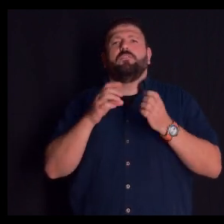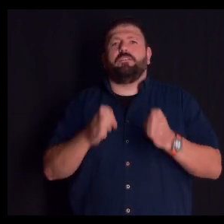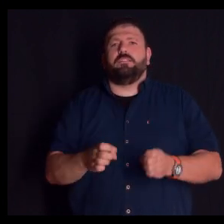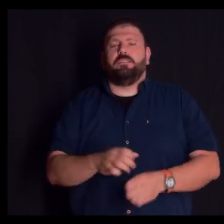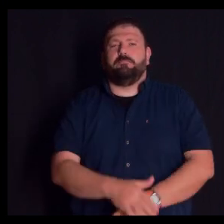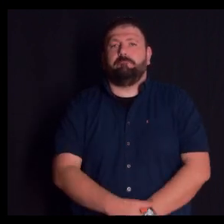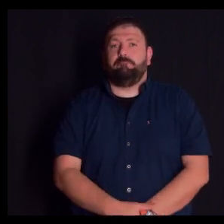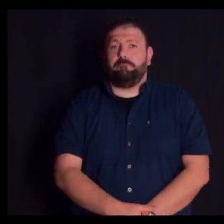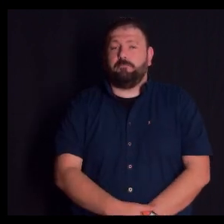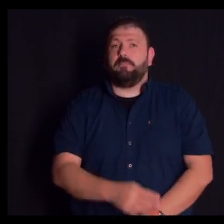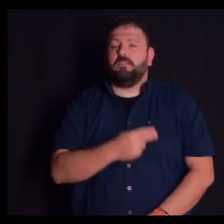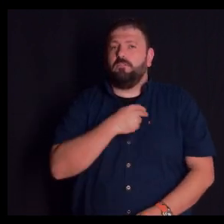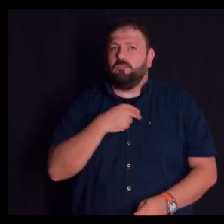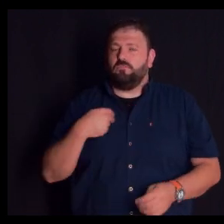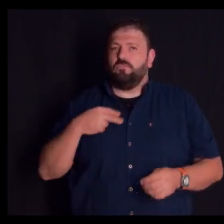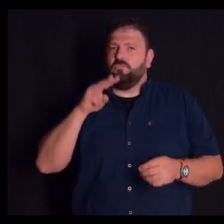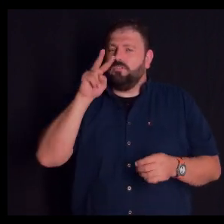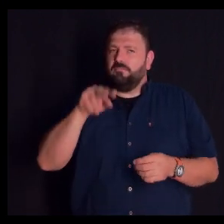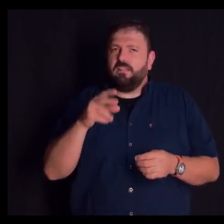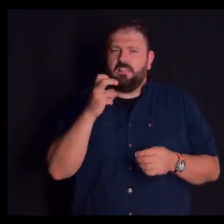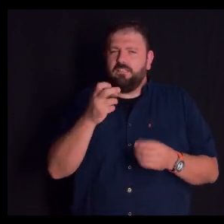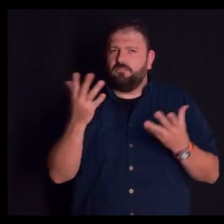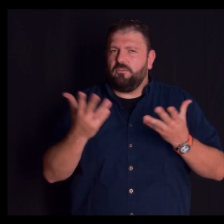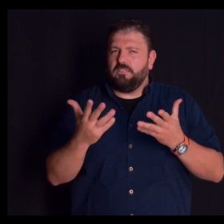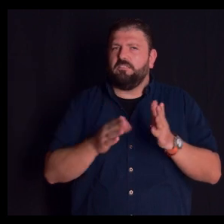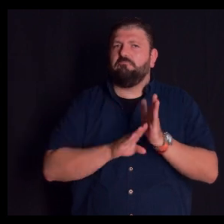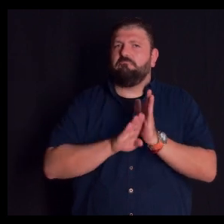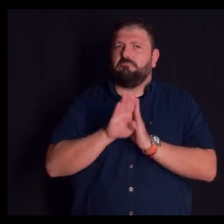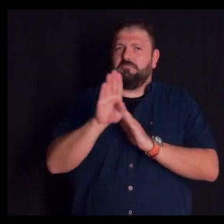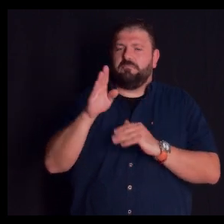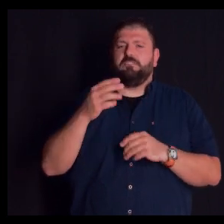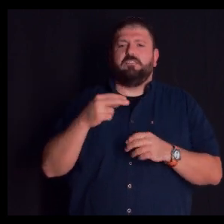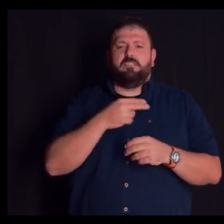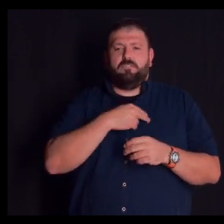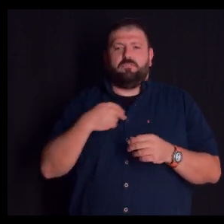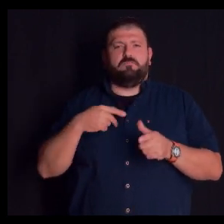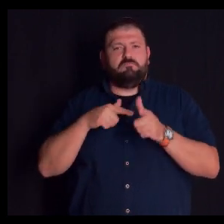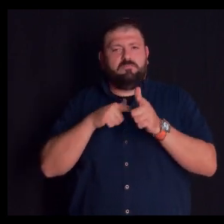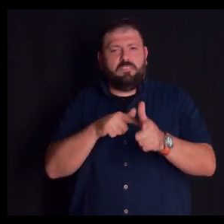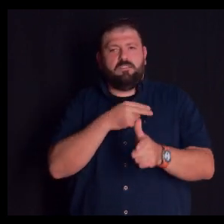wanting to see you where you are, that's what makes me unstoppable.